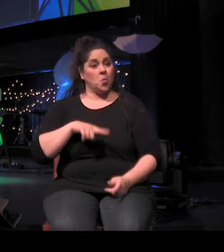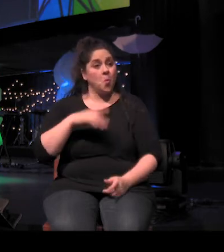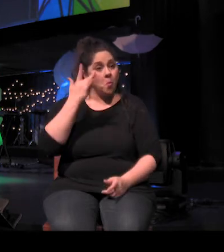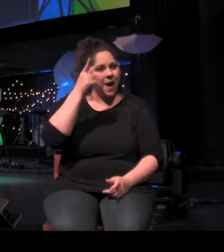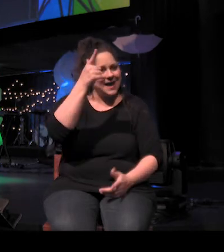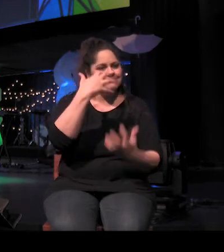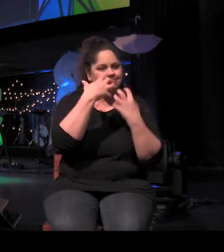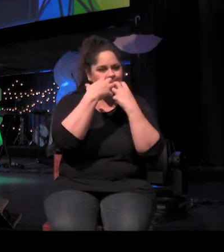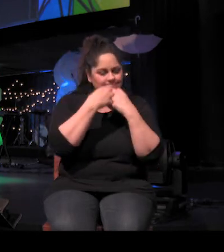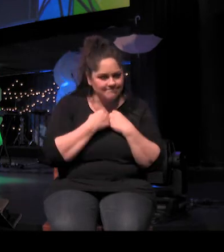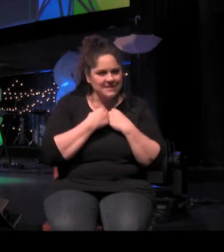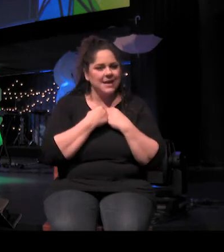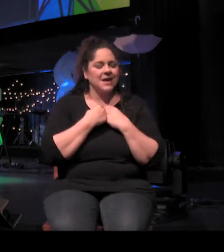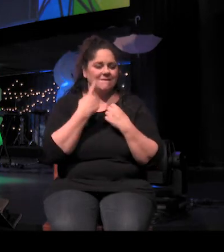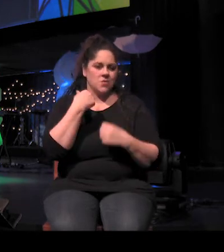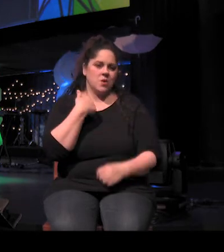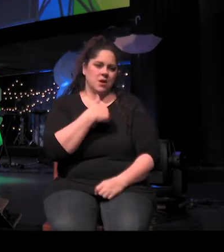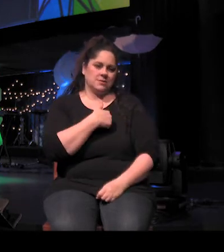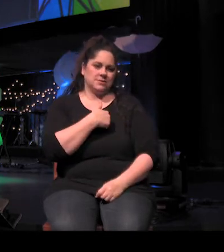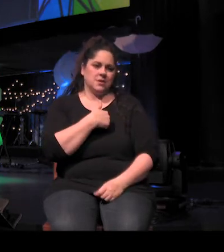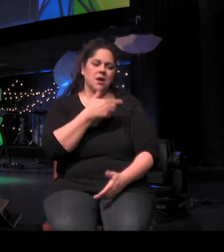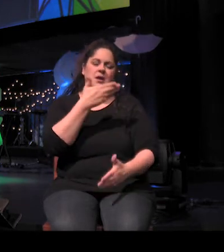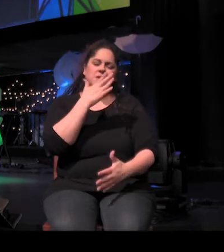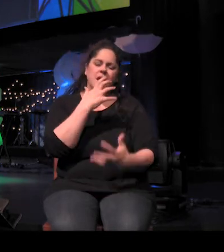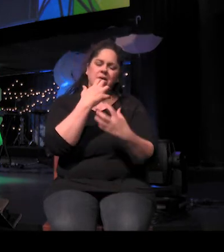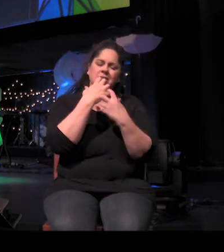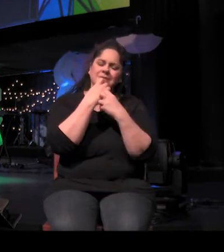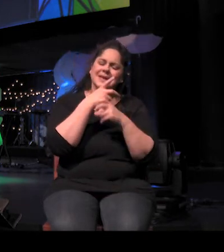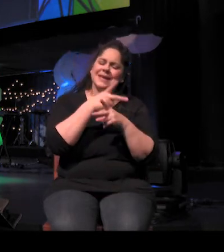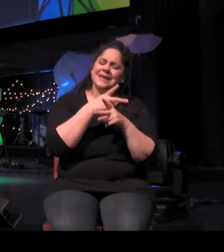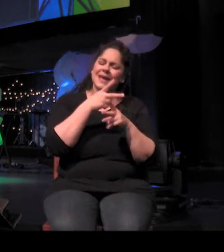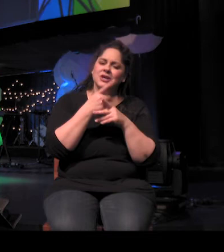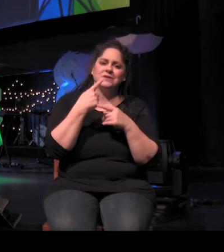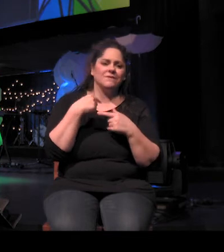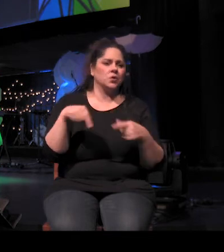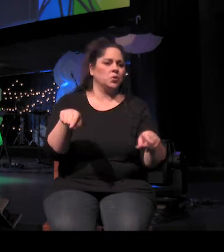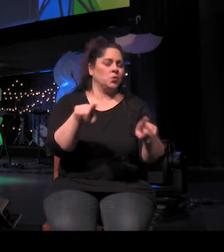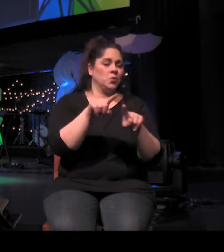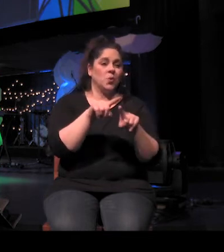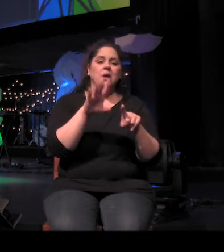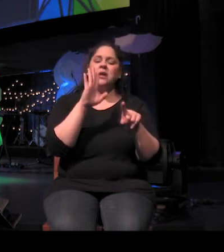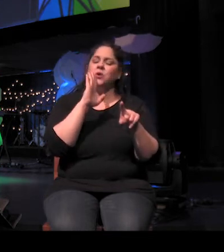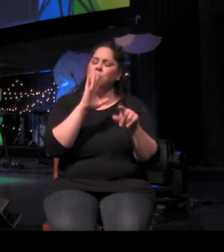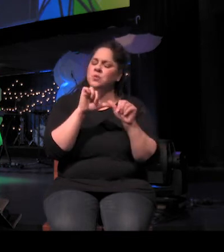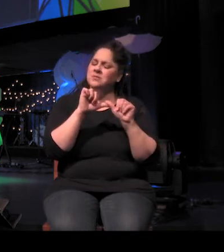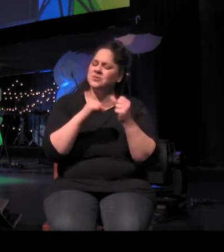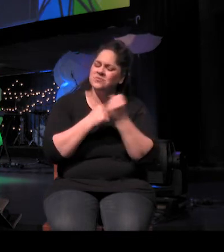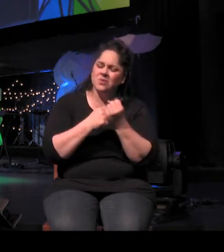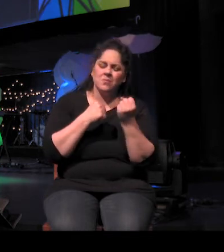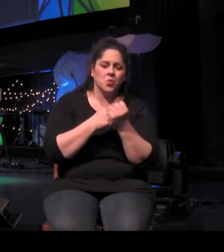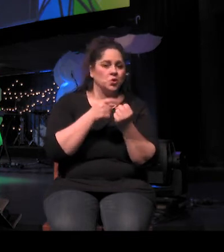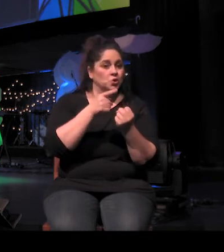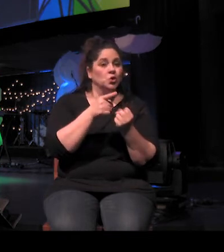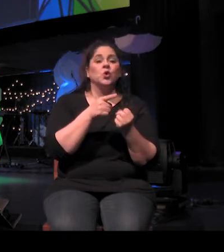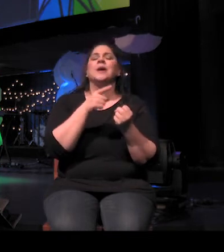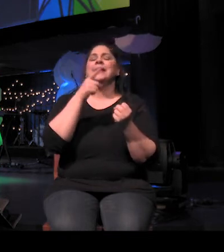us. I want you to remember this, that God cares for you and He will carry you through. He has created you that you can handle it. Whatever